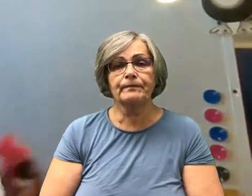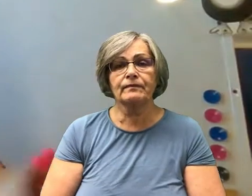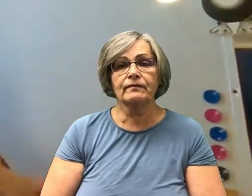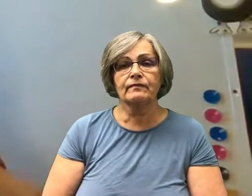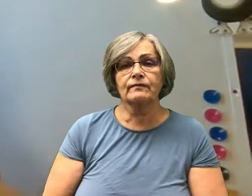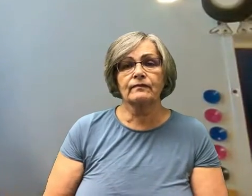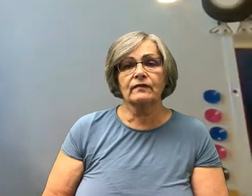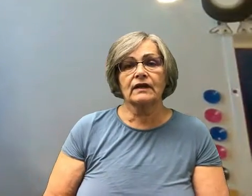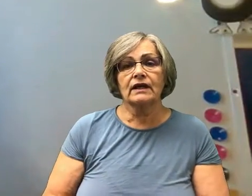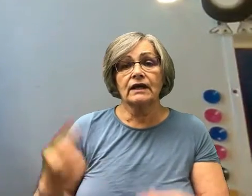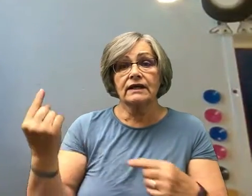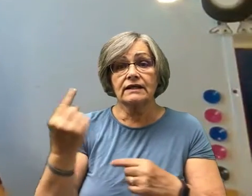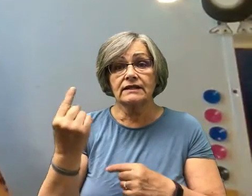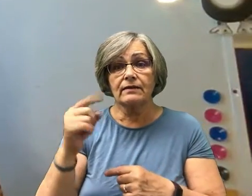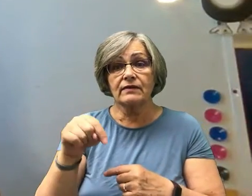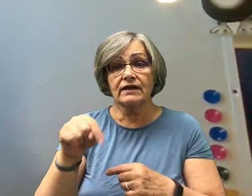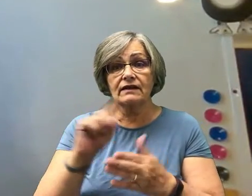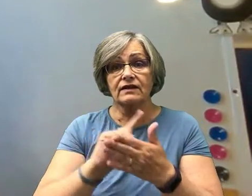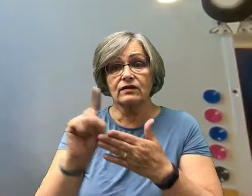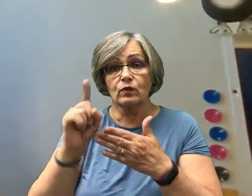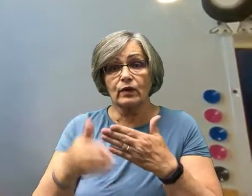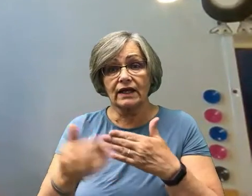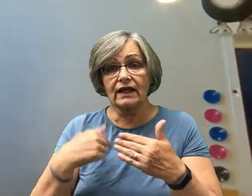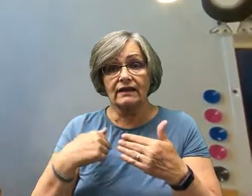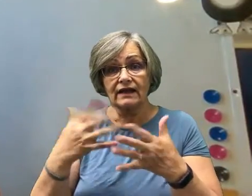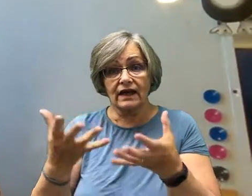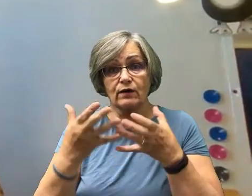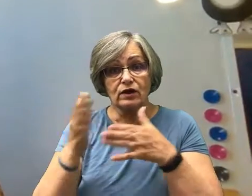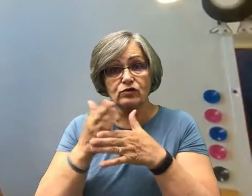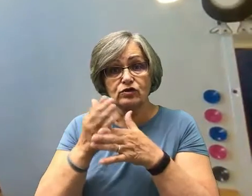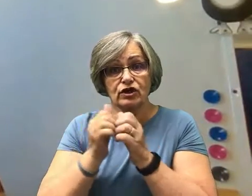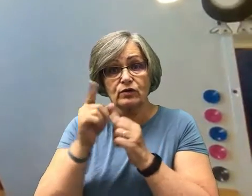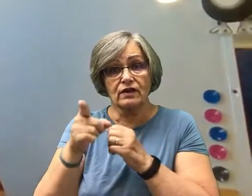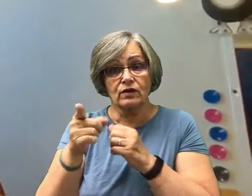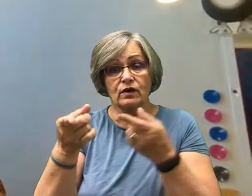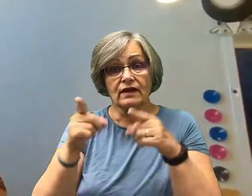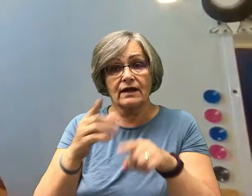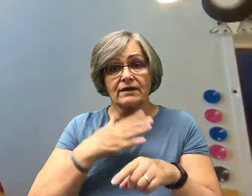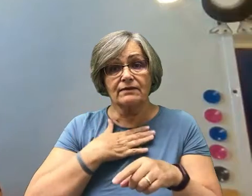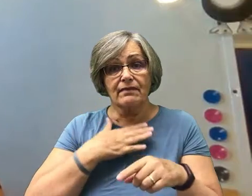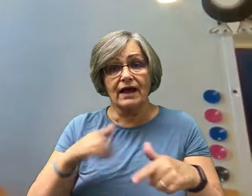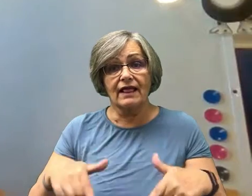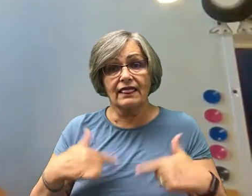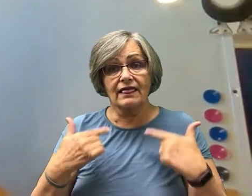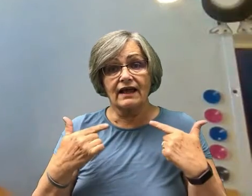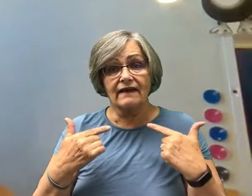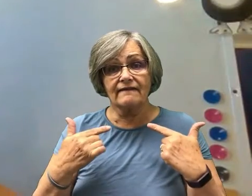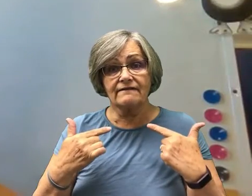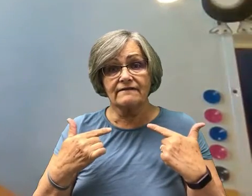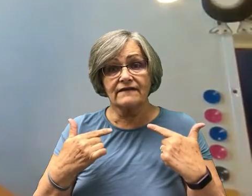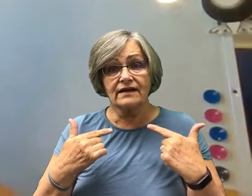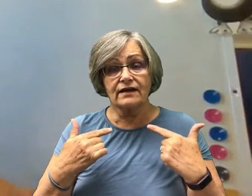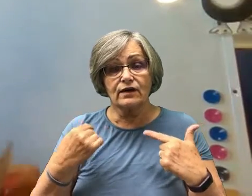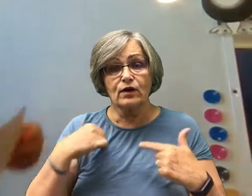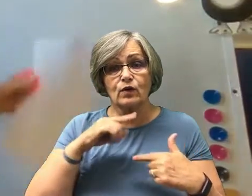life, okay? So something this weekend that I'd like to share with you that happened in my